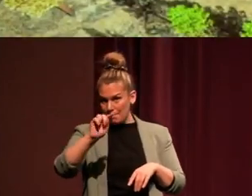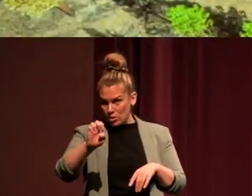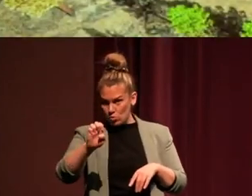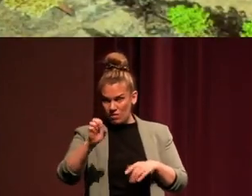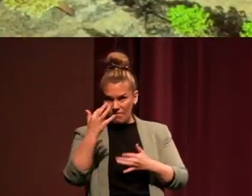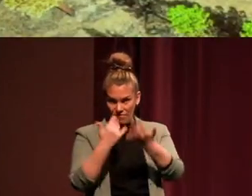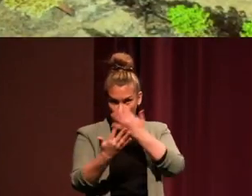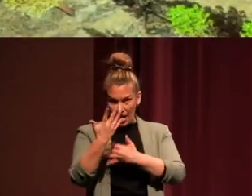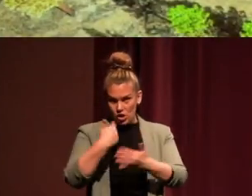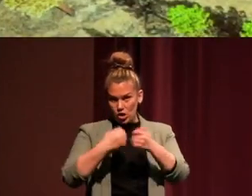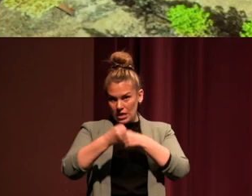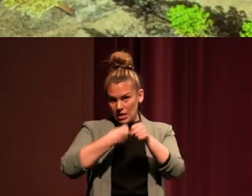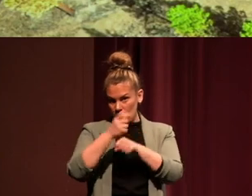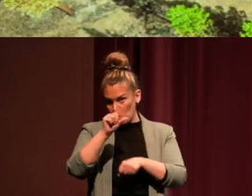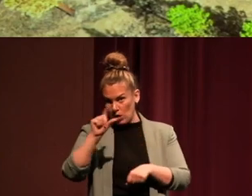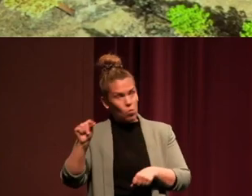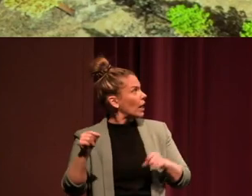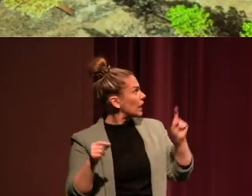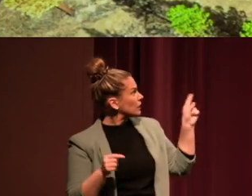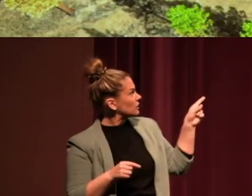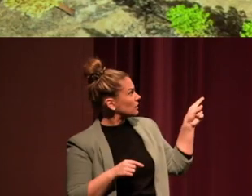2020.